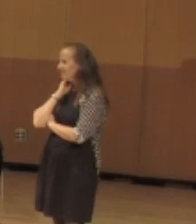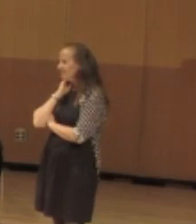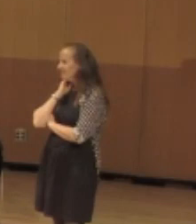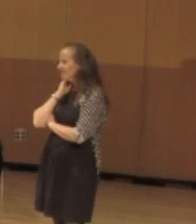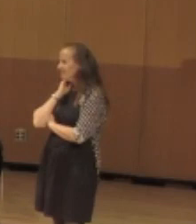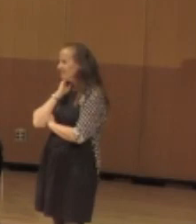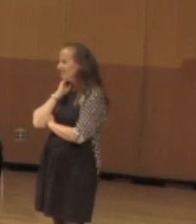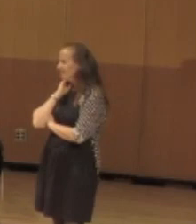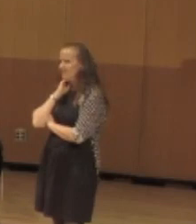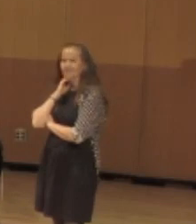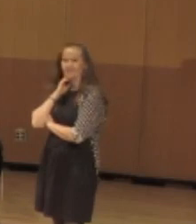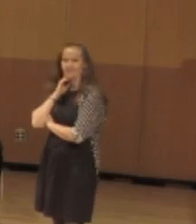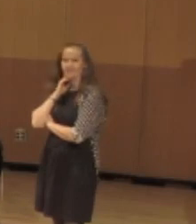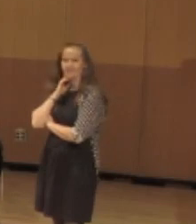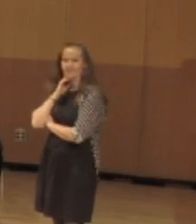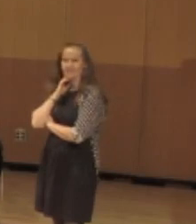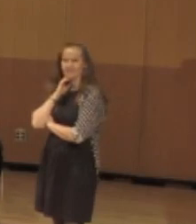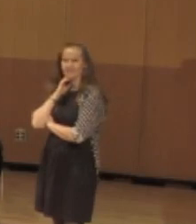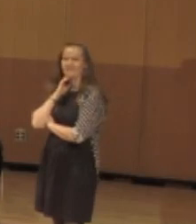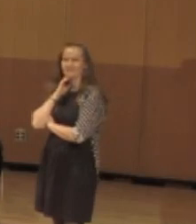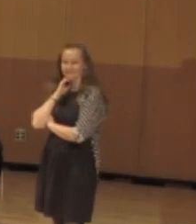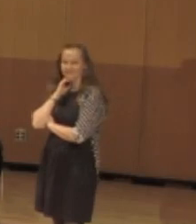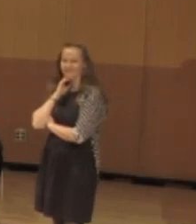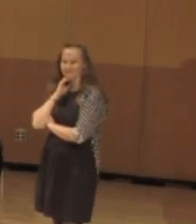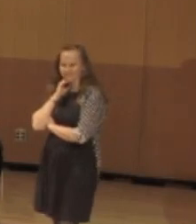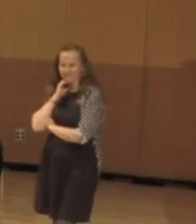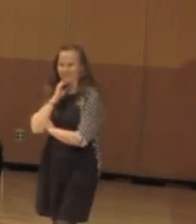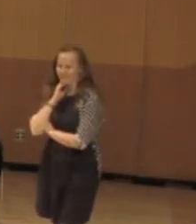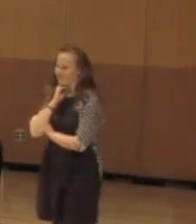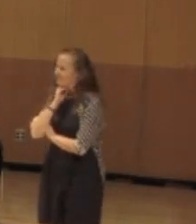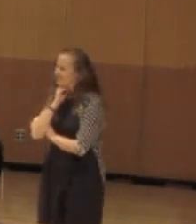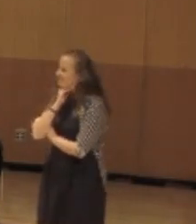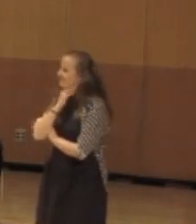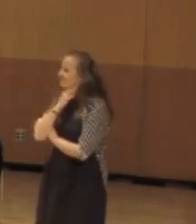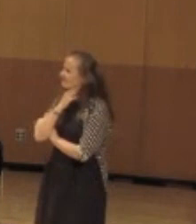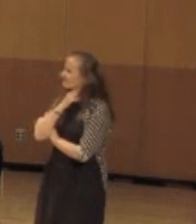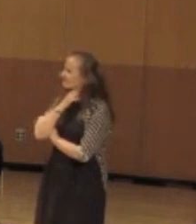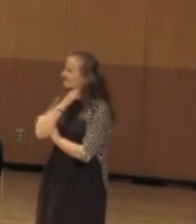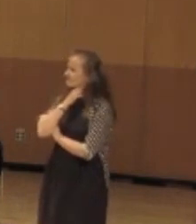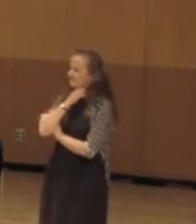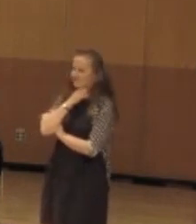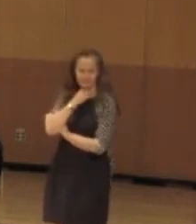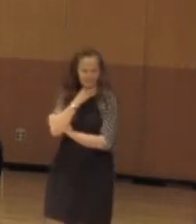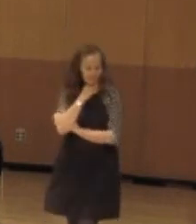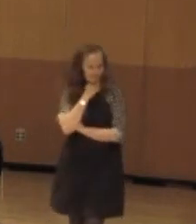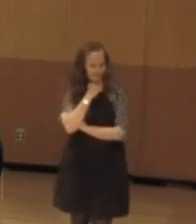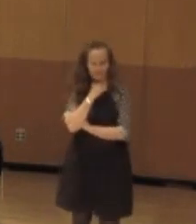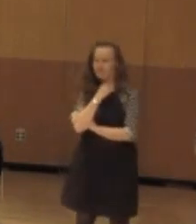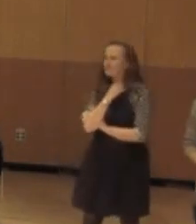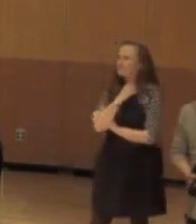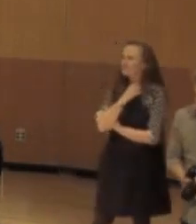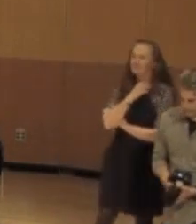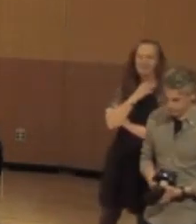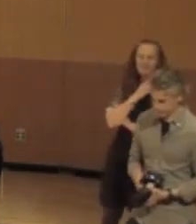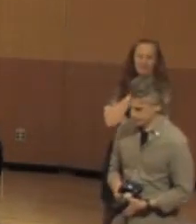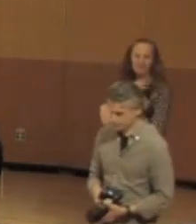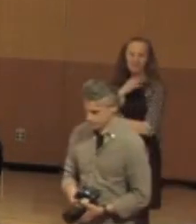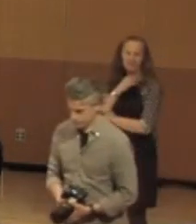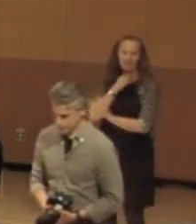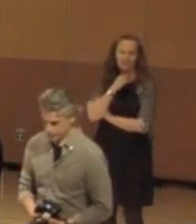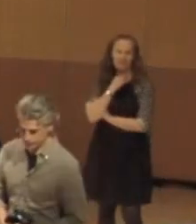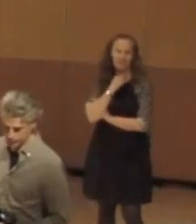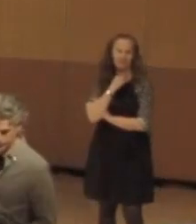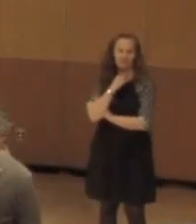trying Paul's up there making our lights go low um let me introduce everyone Ray is